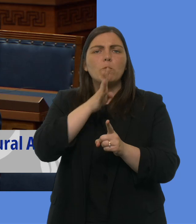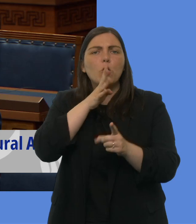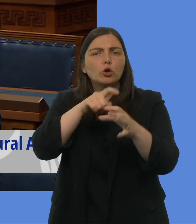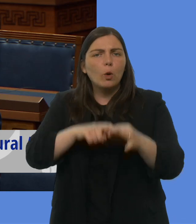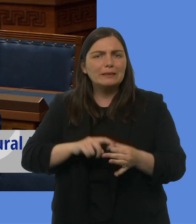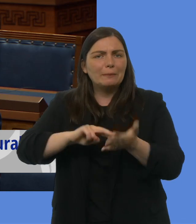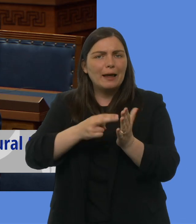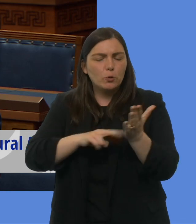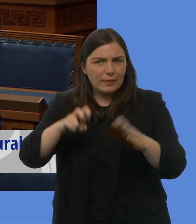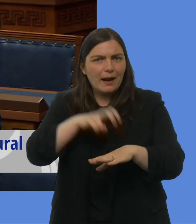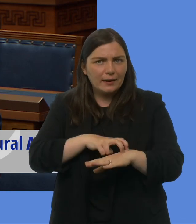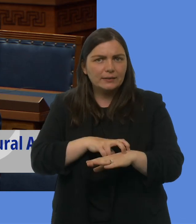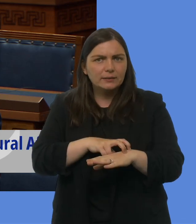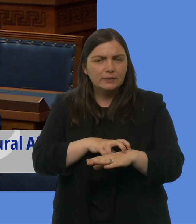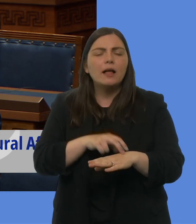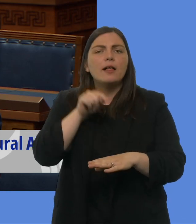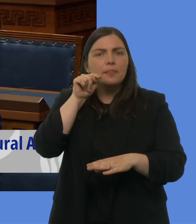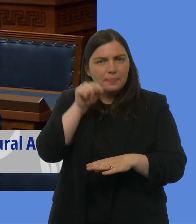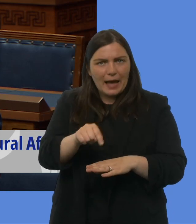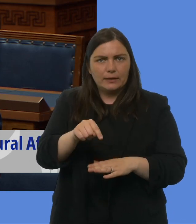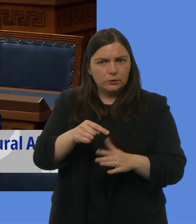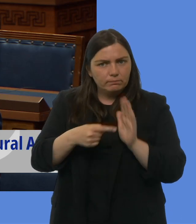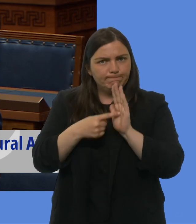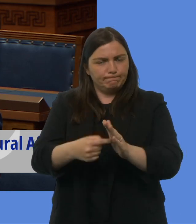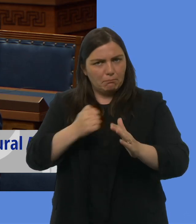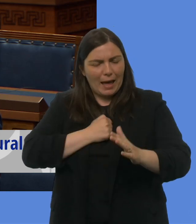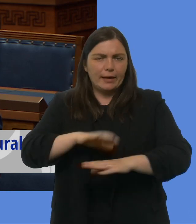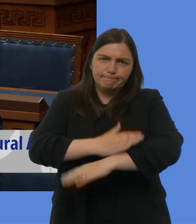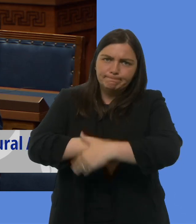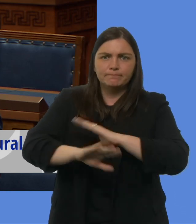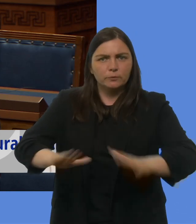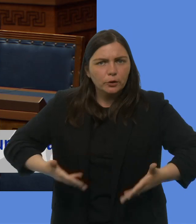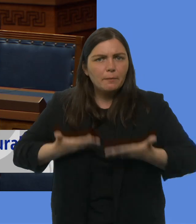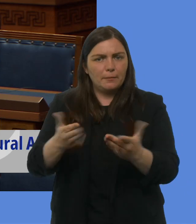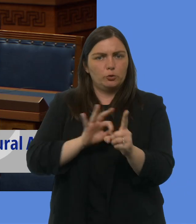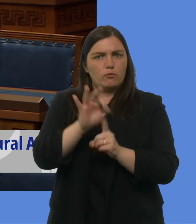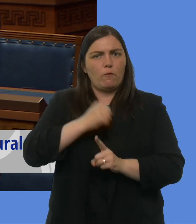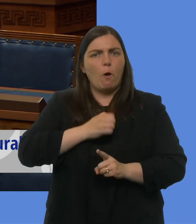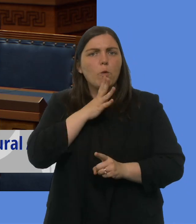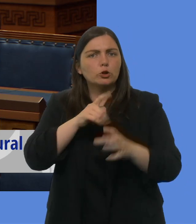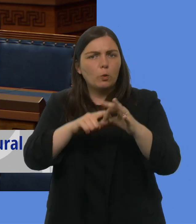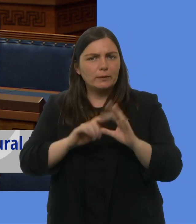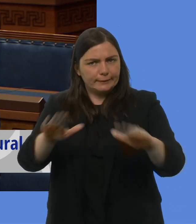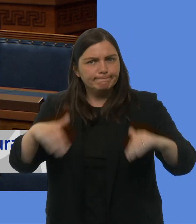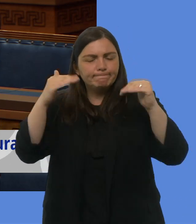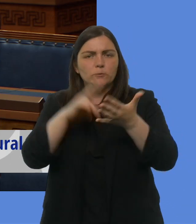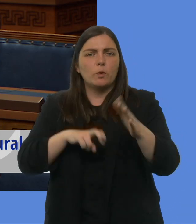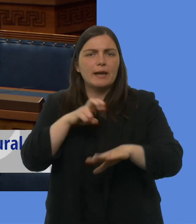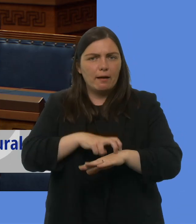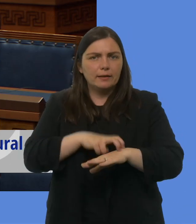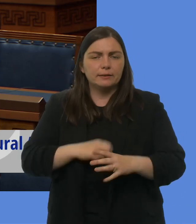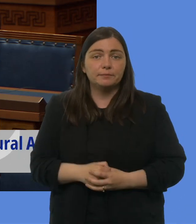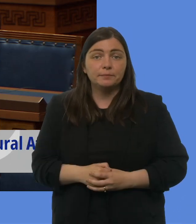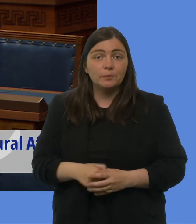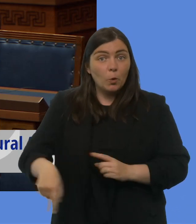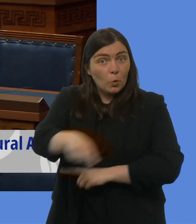the requirement to publish the third cycle River Basin Management Plan and associated programme of measures. Work to improve water quality will require collective